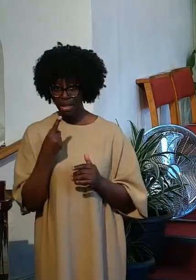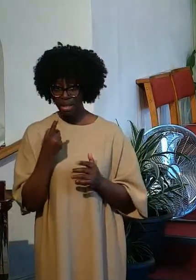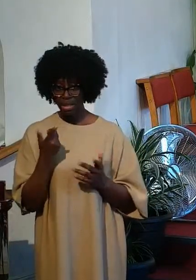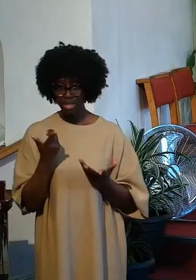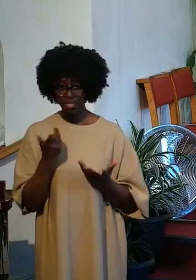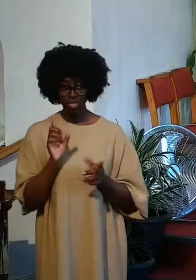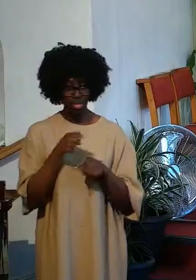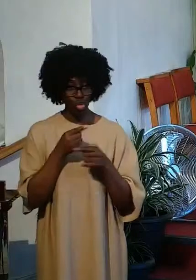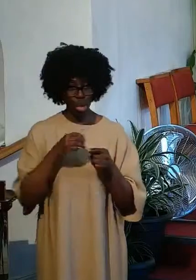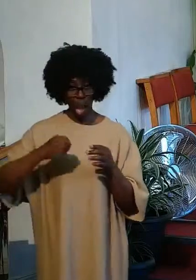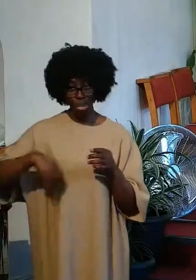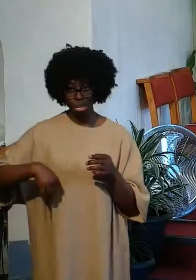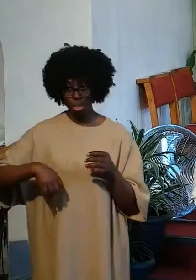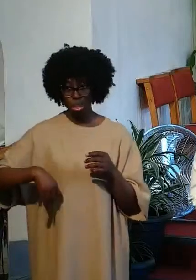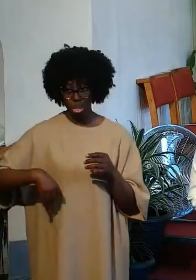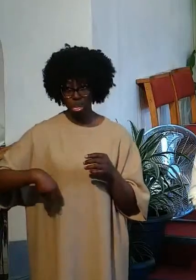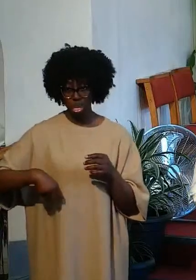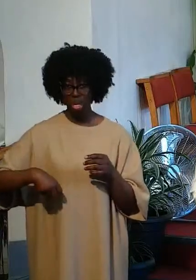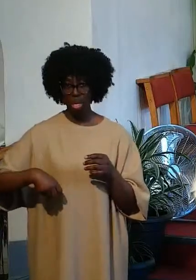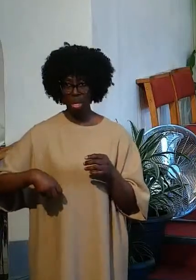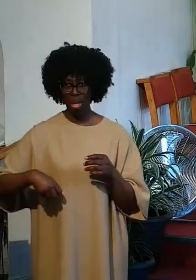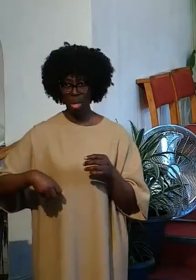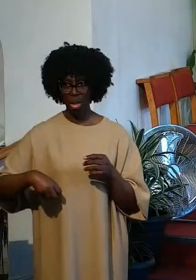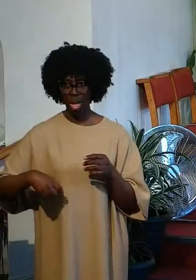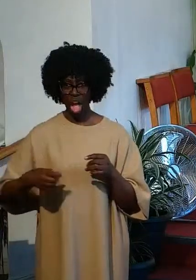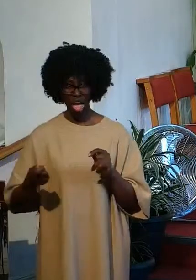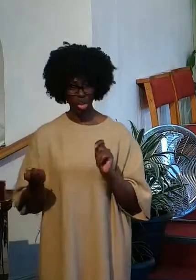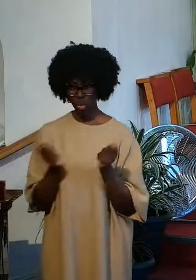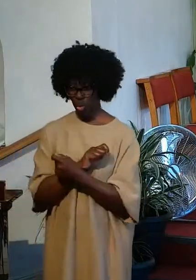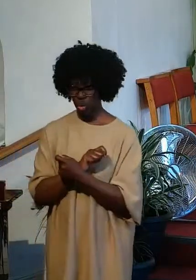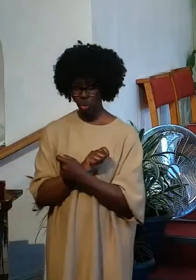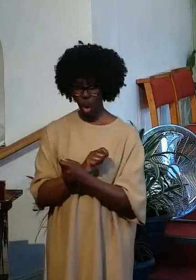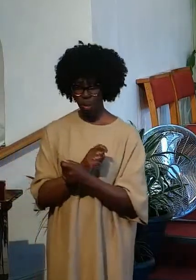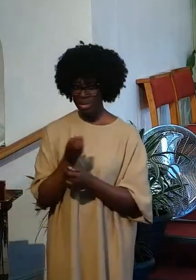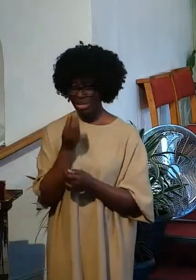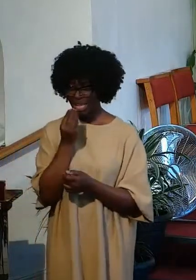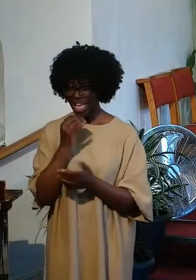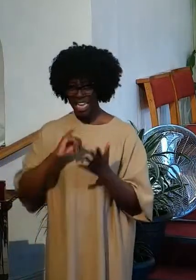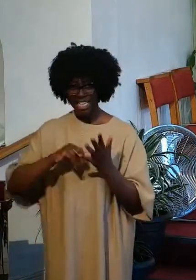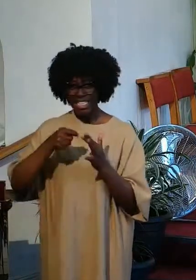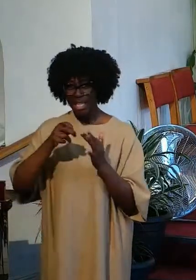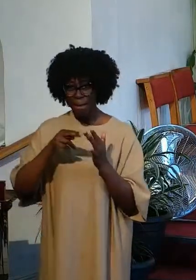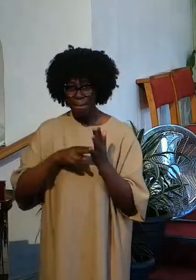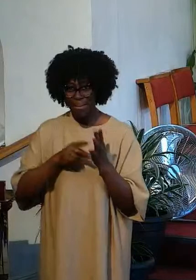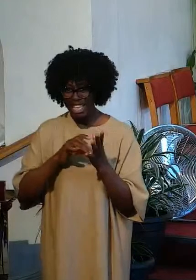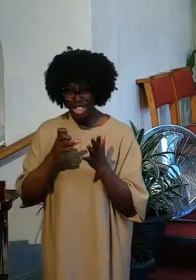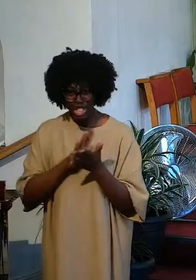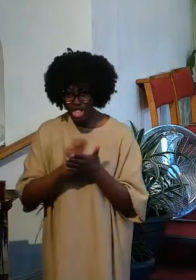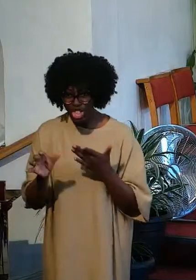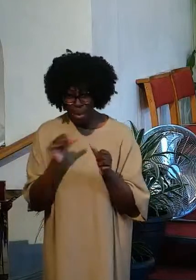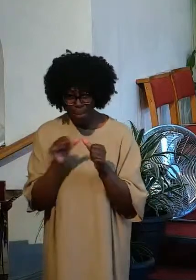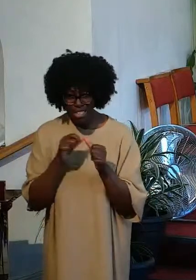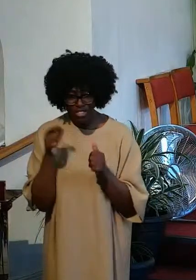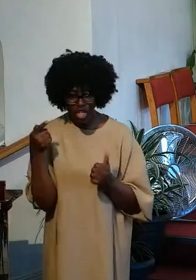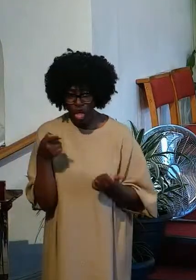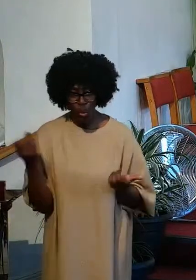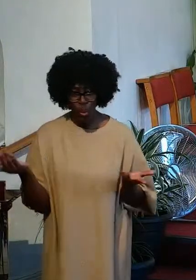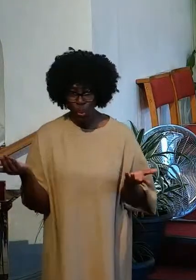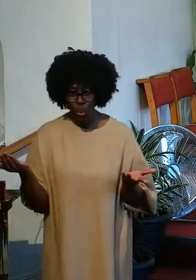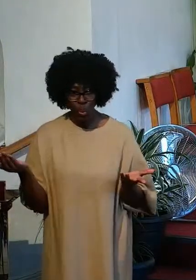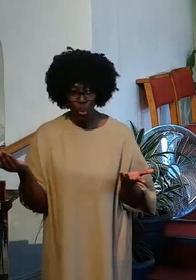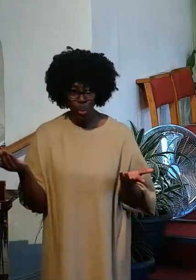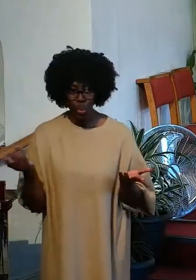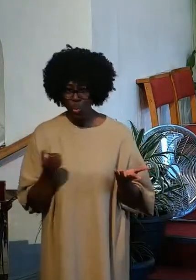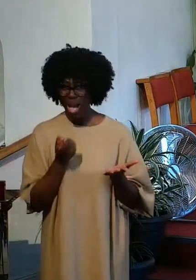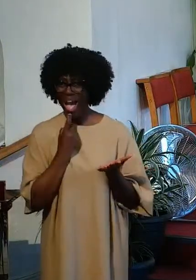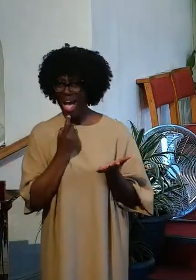eat spinach. You've got the roughage, you've got everything, yeah? And you won't get constipated. So this is what we're talking about here